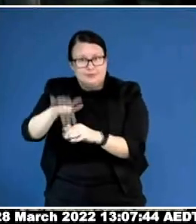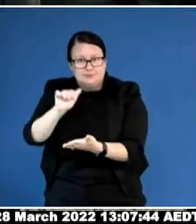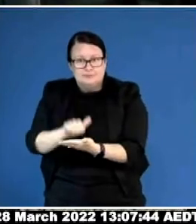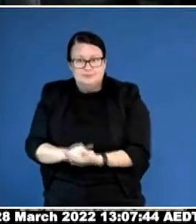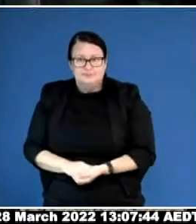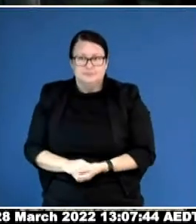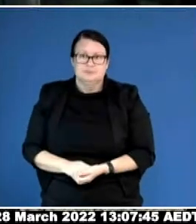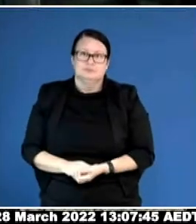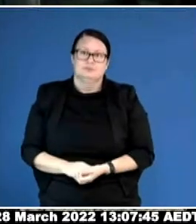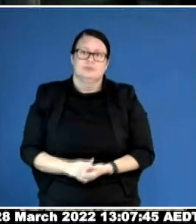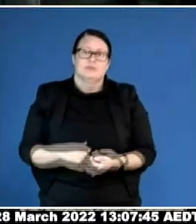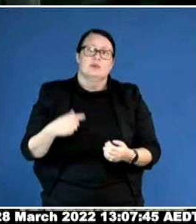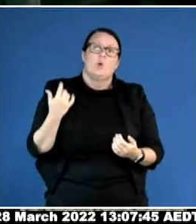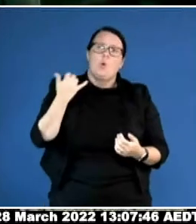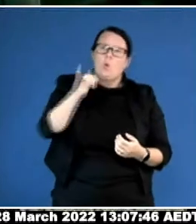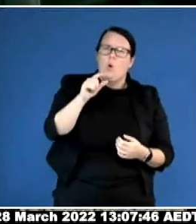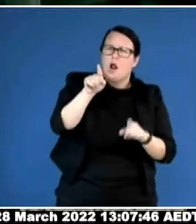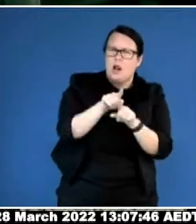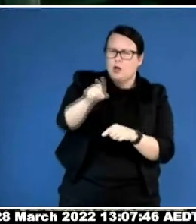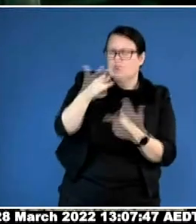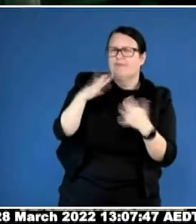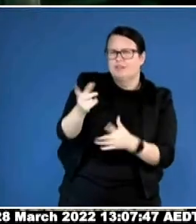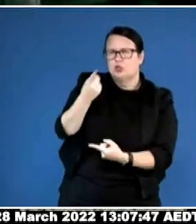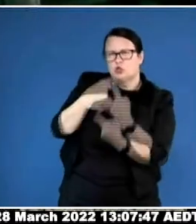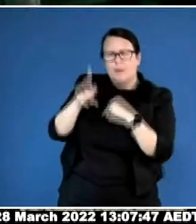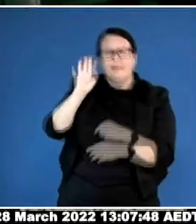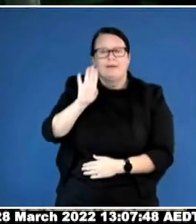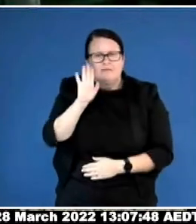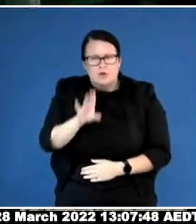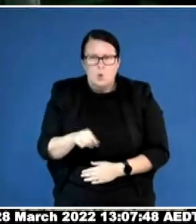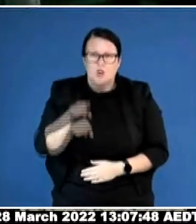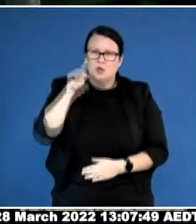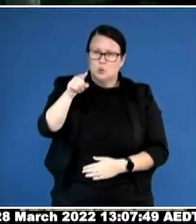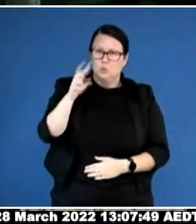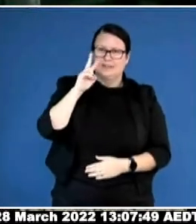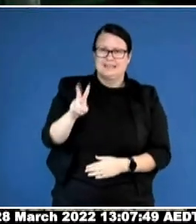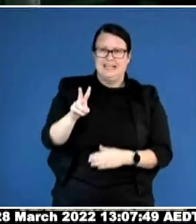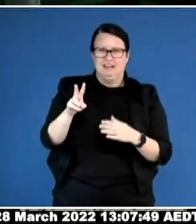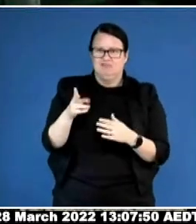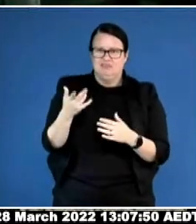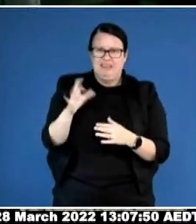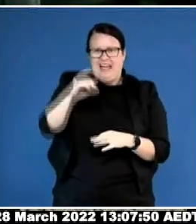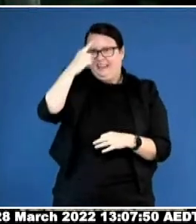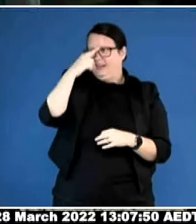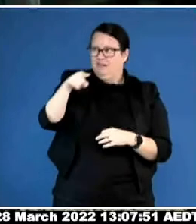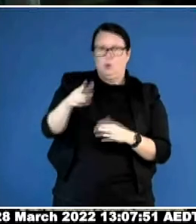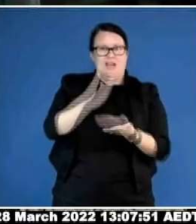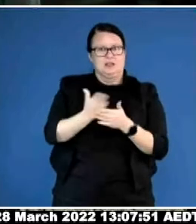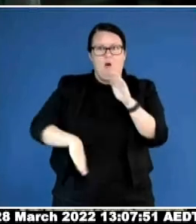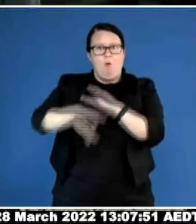Or, as I think you've told me, that you were even seen as a person in this.